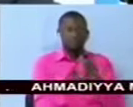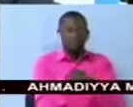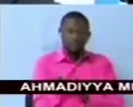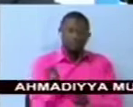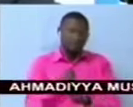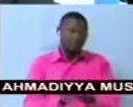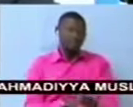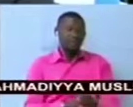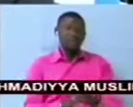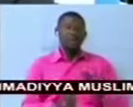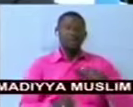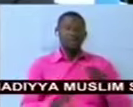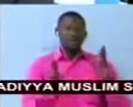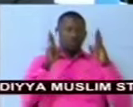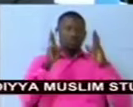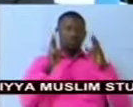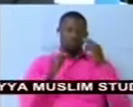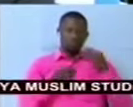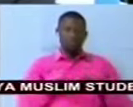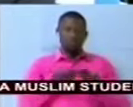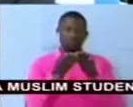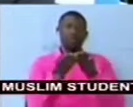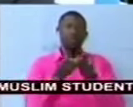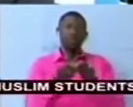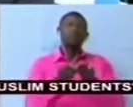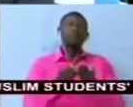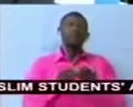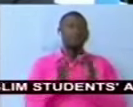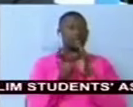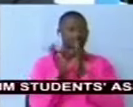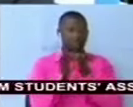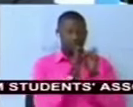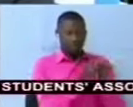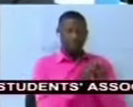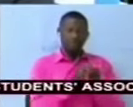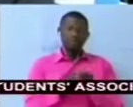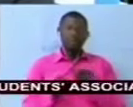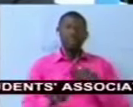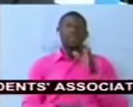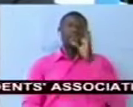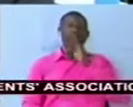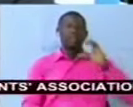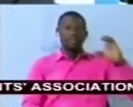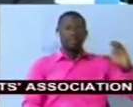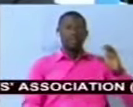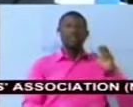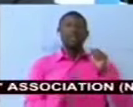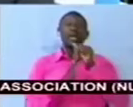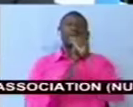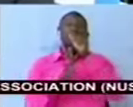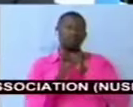wish to provide the following update. The TRRC Act